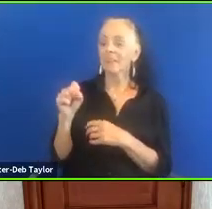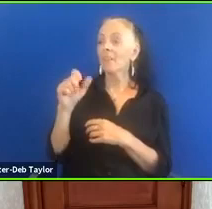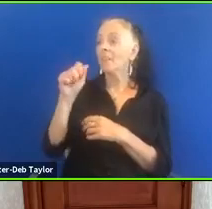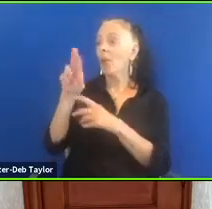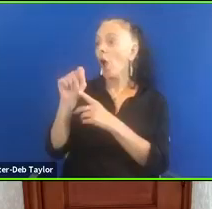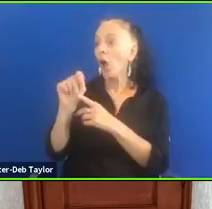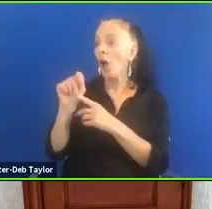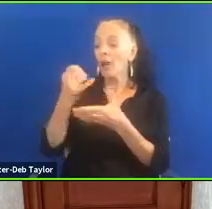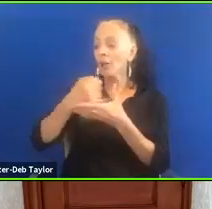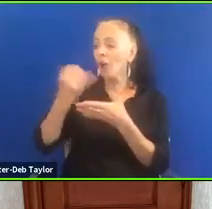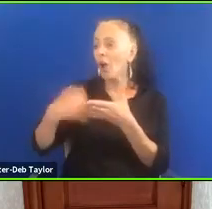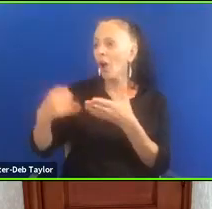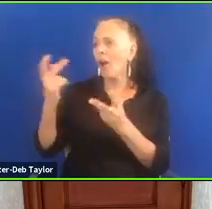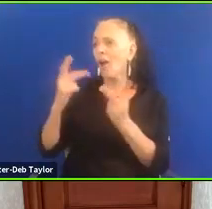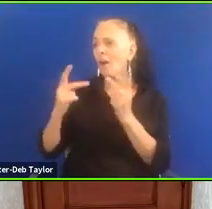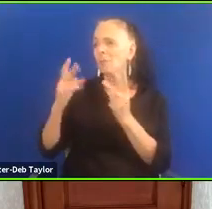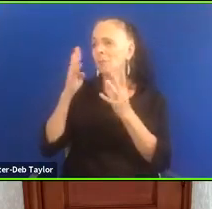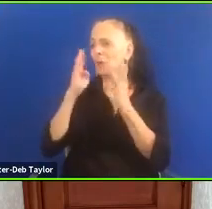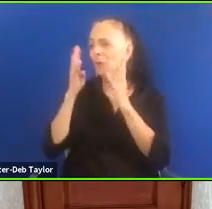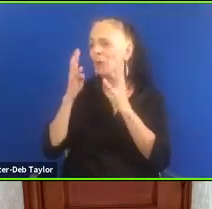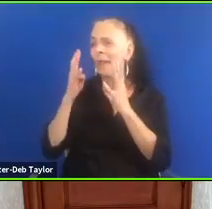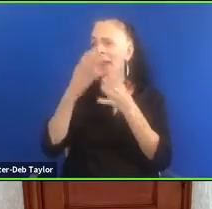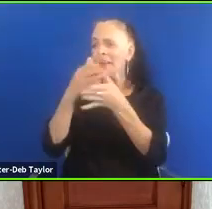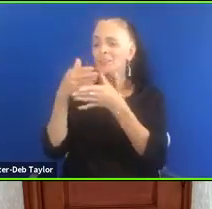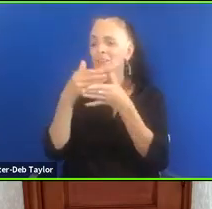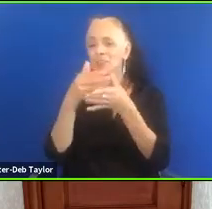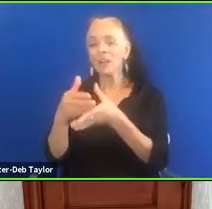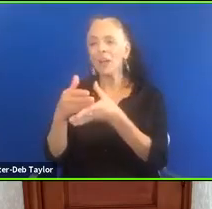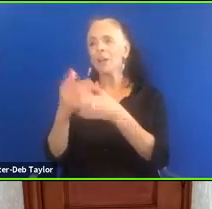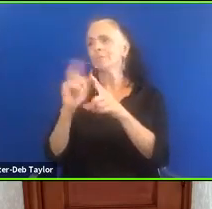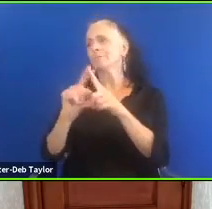and shared in so many different ways.